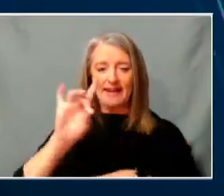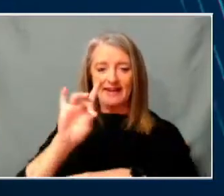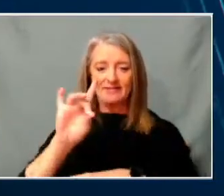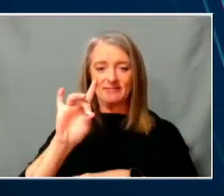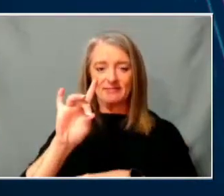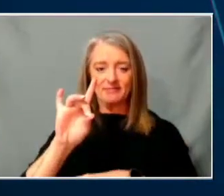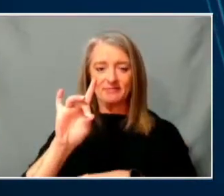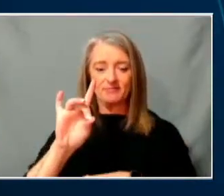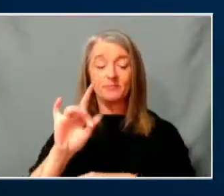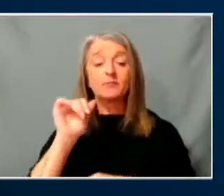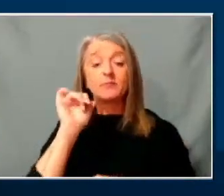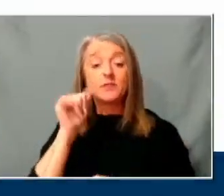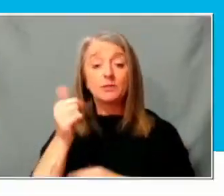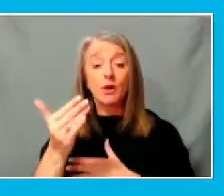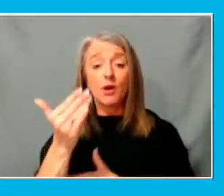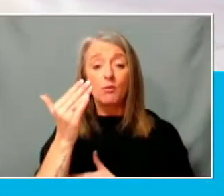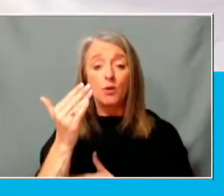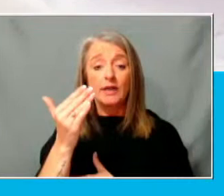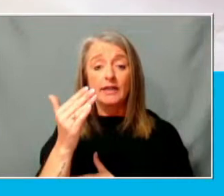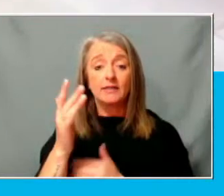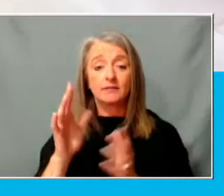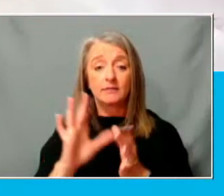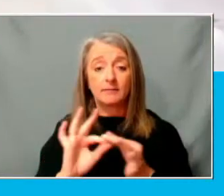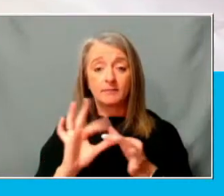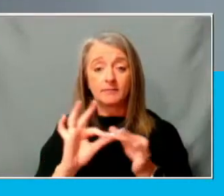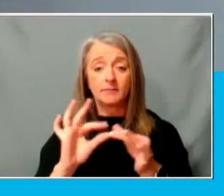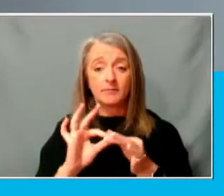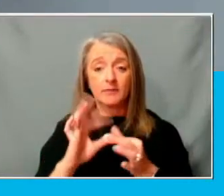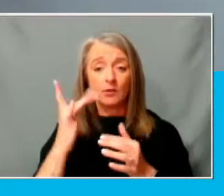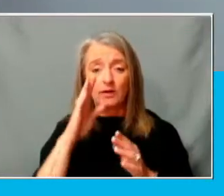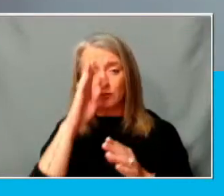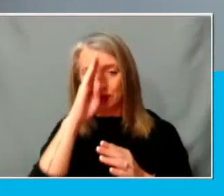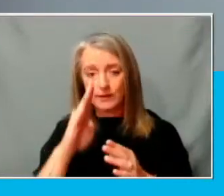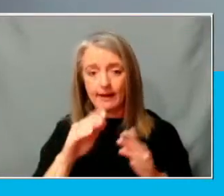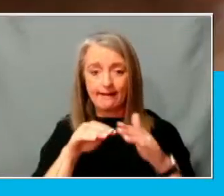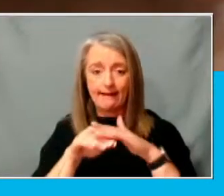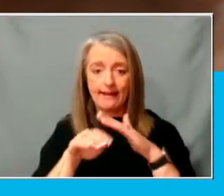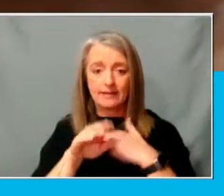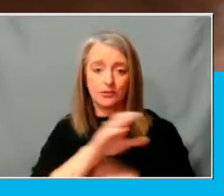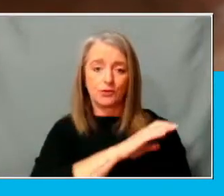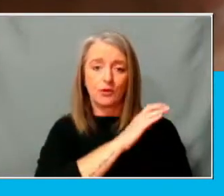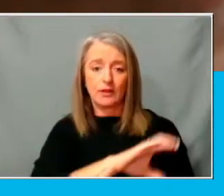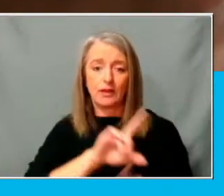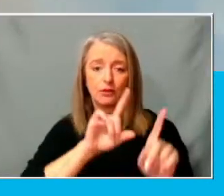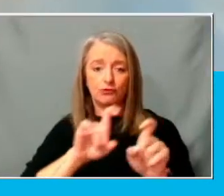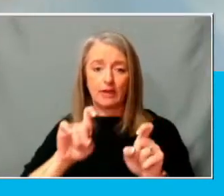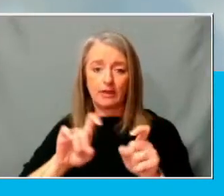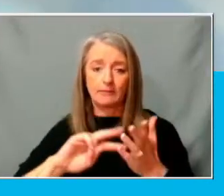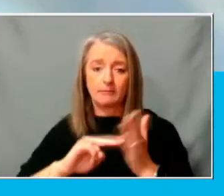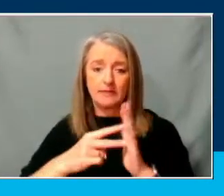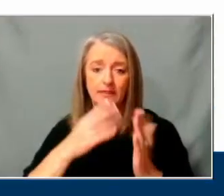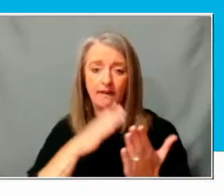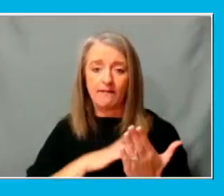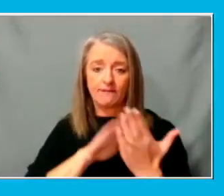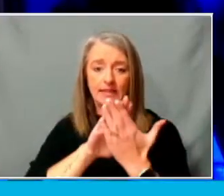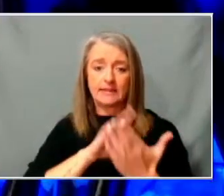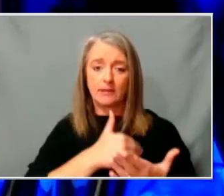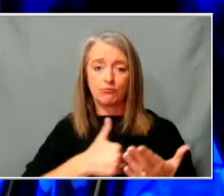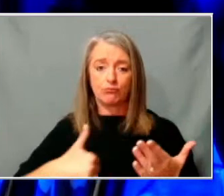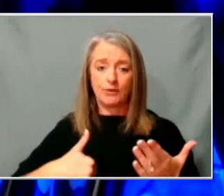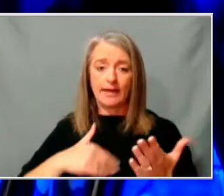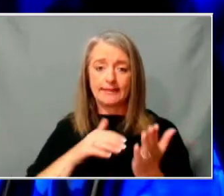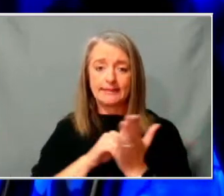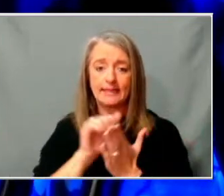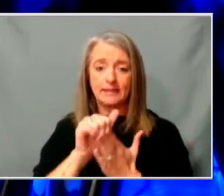up tomorrow on the Morning Medical Update, why having direct access to clinical trials matters when facing breast cancer. I'm